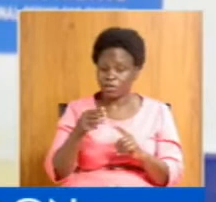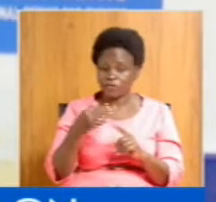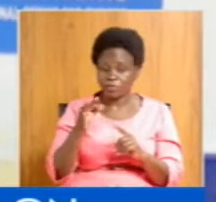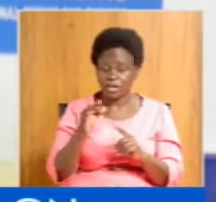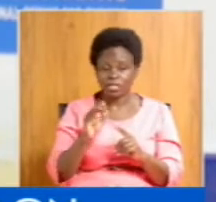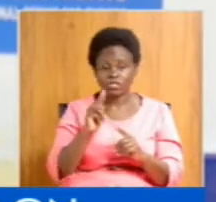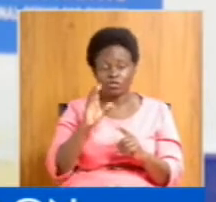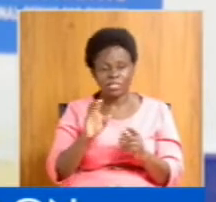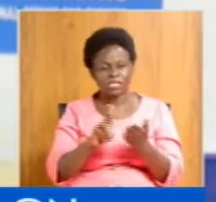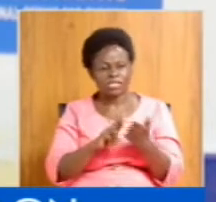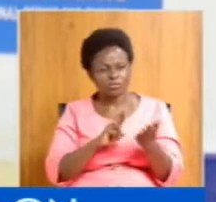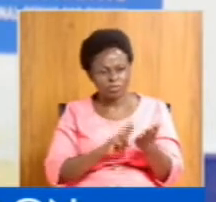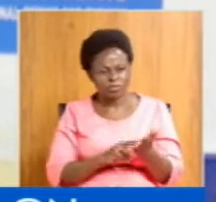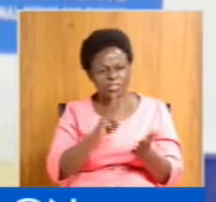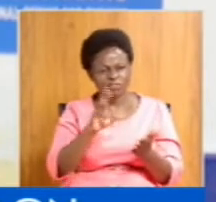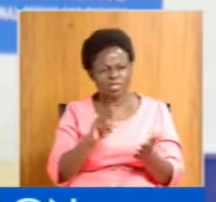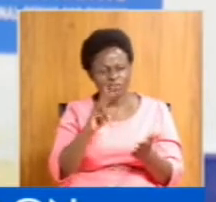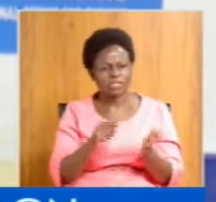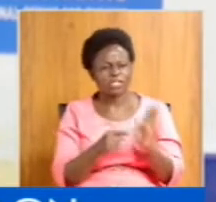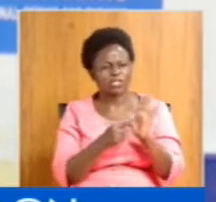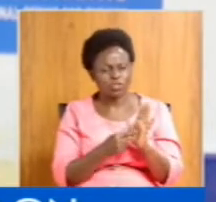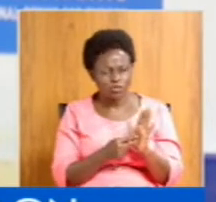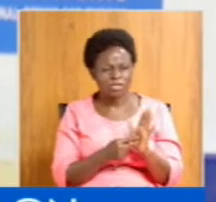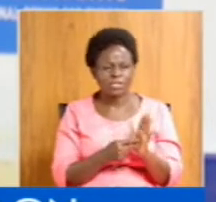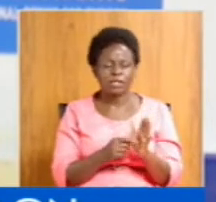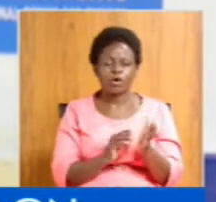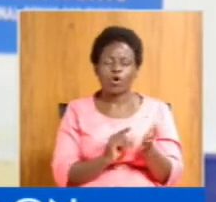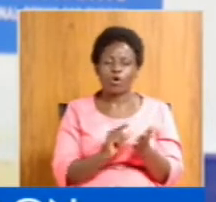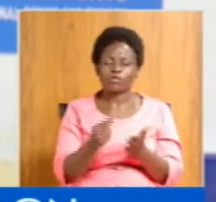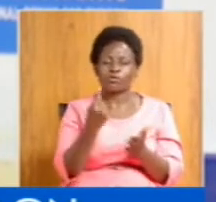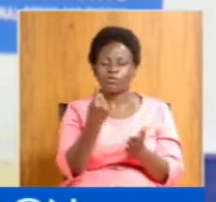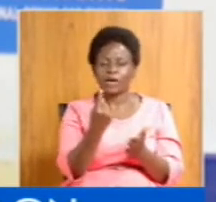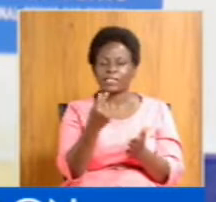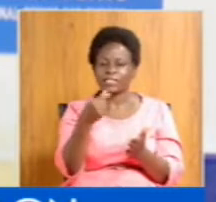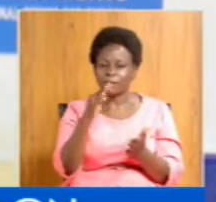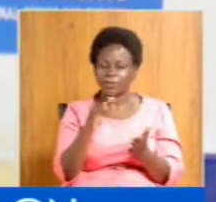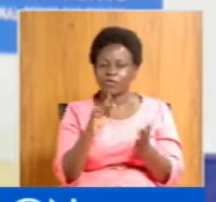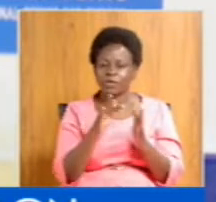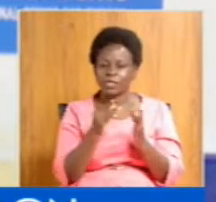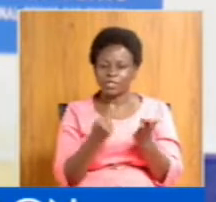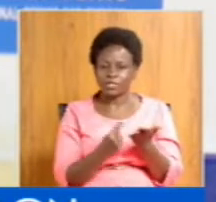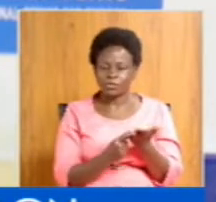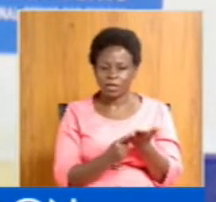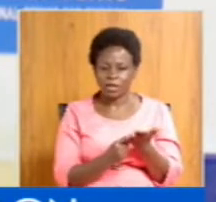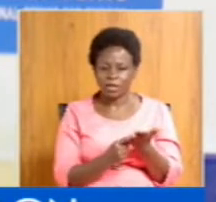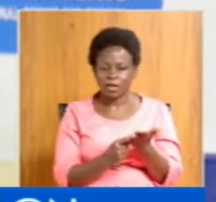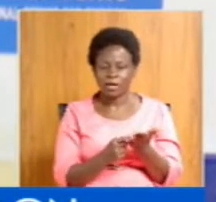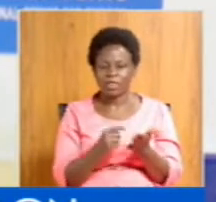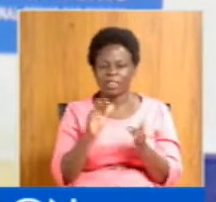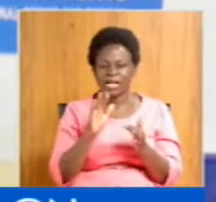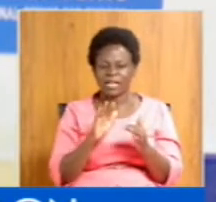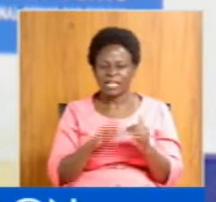UCC report of 2020 indicated that the cost of 1 GB of Internet in Uganda was higher that